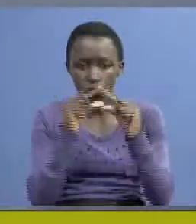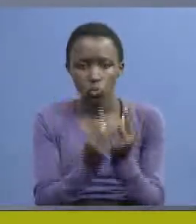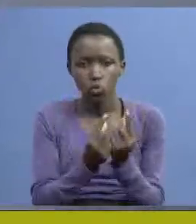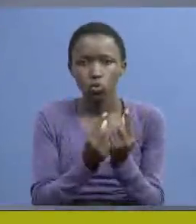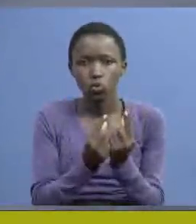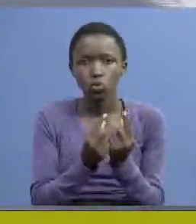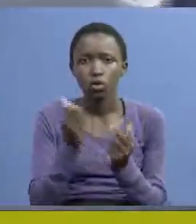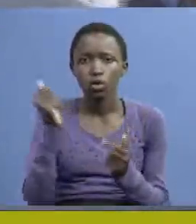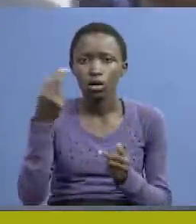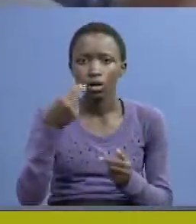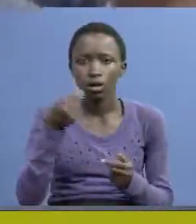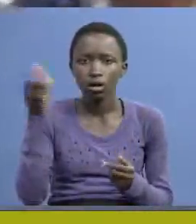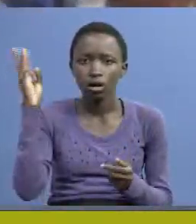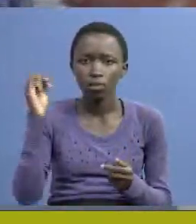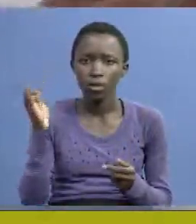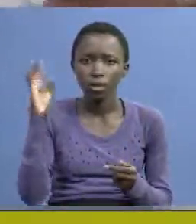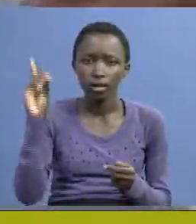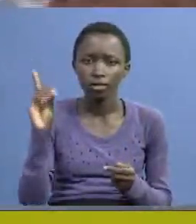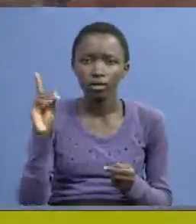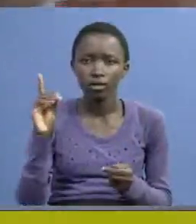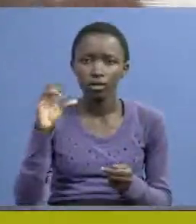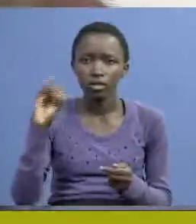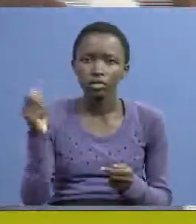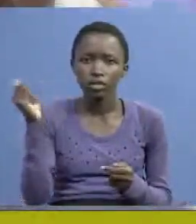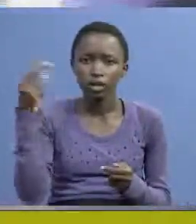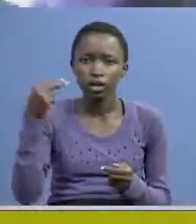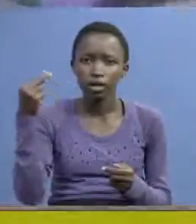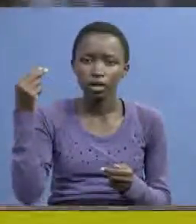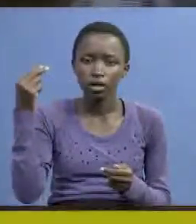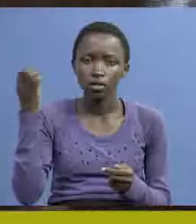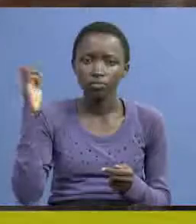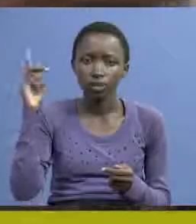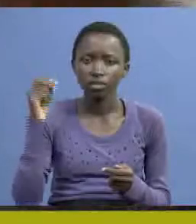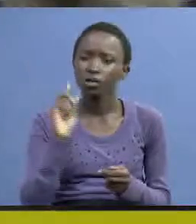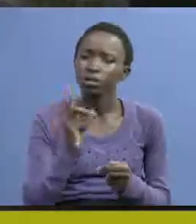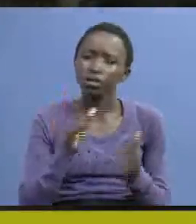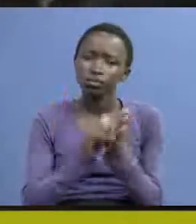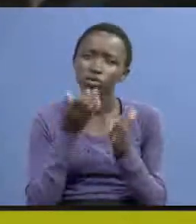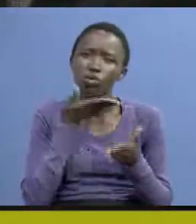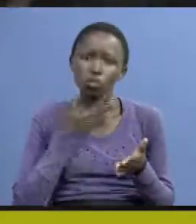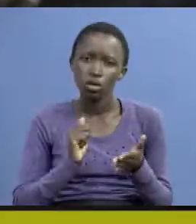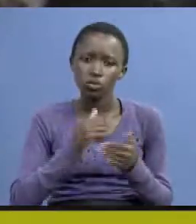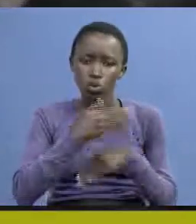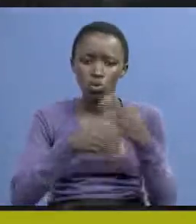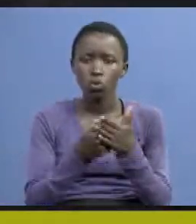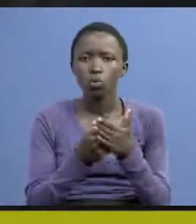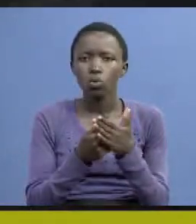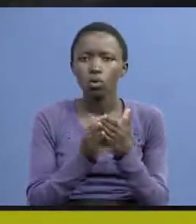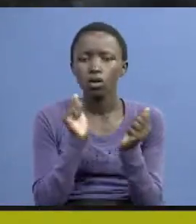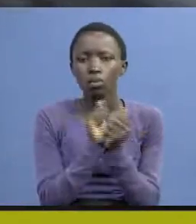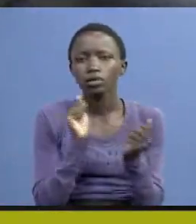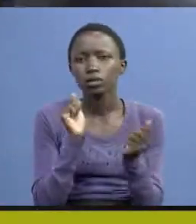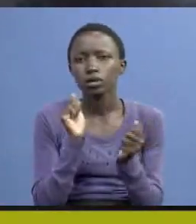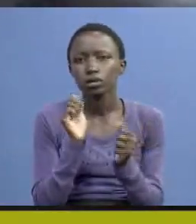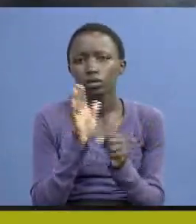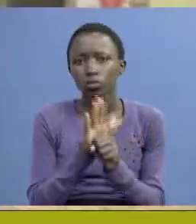kidini Sheikh Ahmed na askofu mstaafu Jafeth Kerario walikashifu tukio hilo na kutaka watuhumiwa wachukulie hatua kali